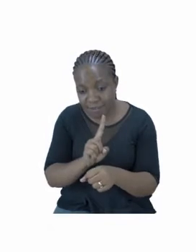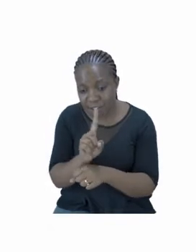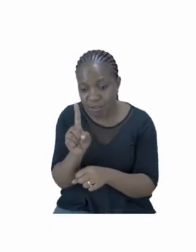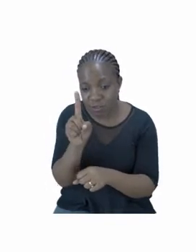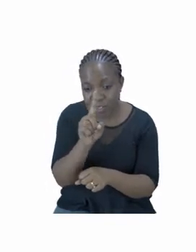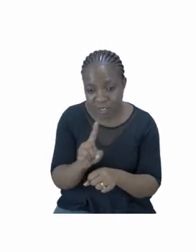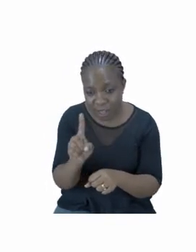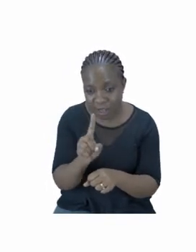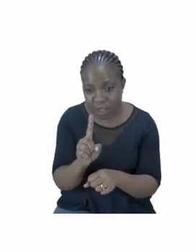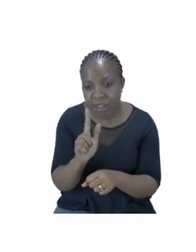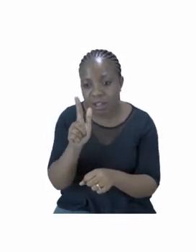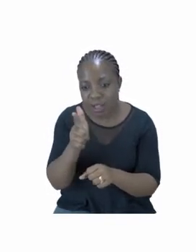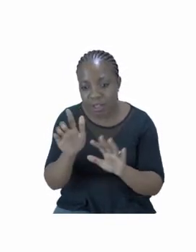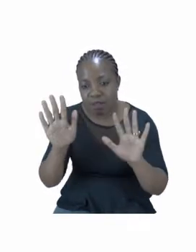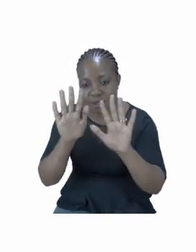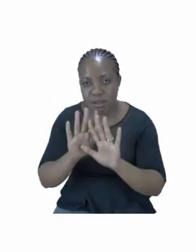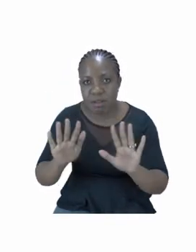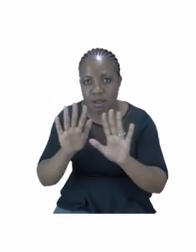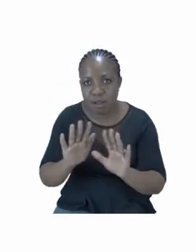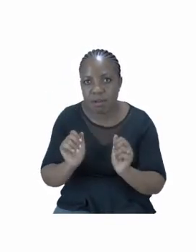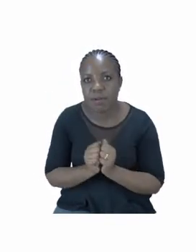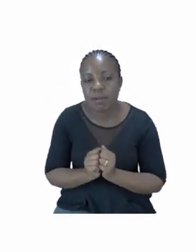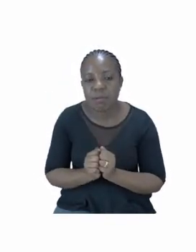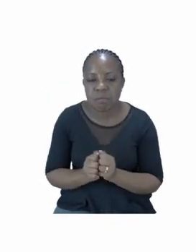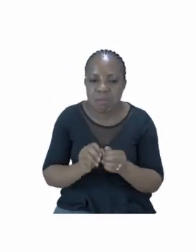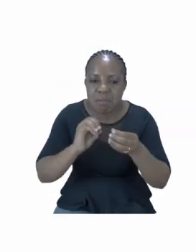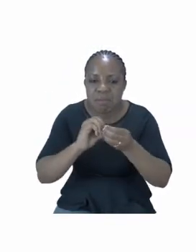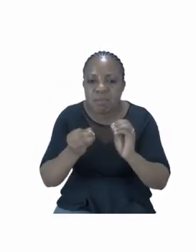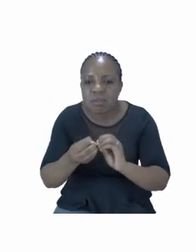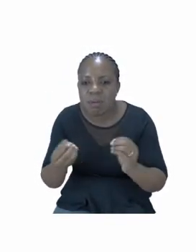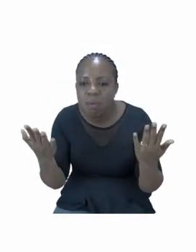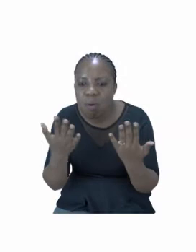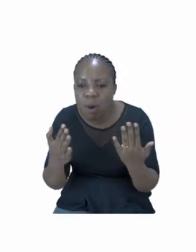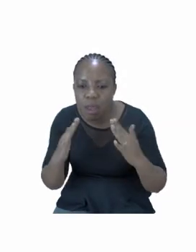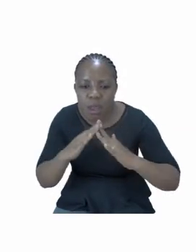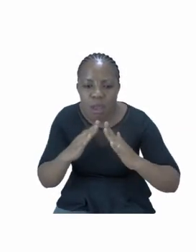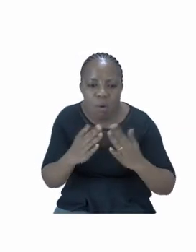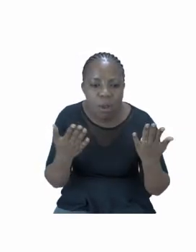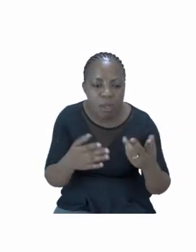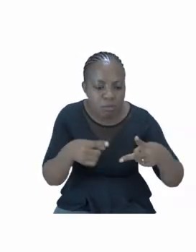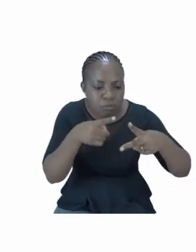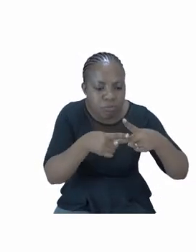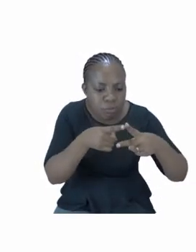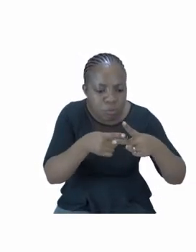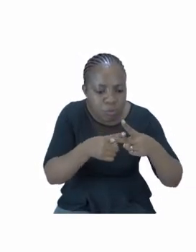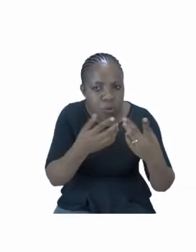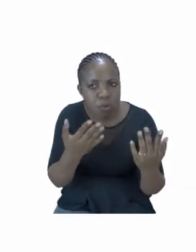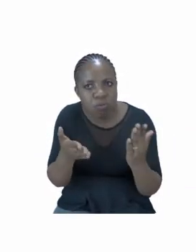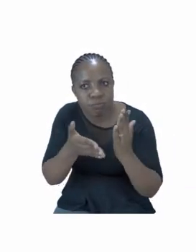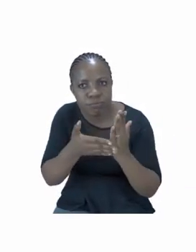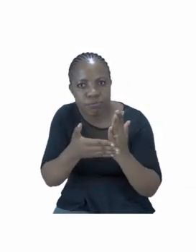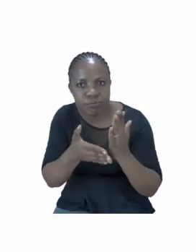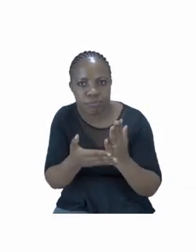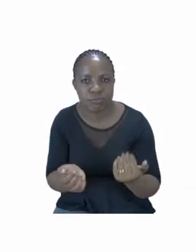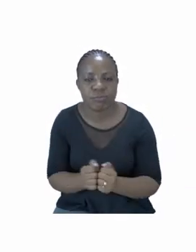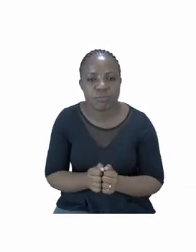have the even numbers on the window or on the door. I'm going to show you how